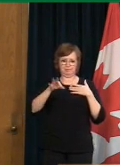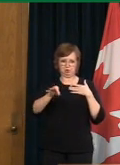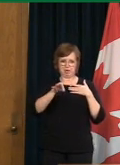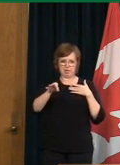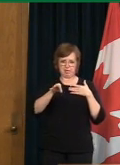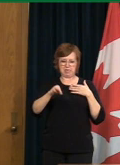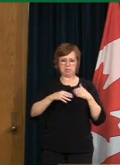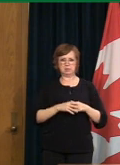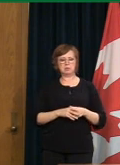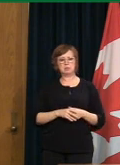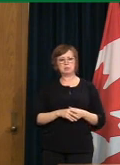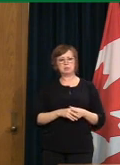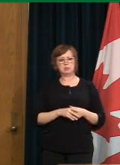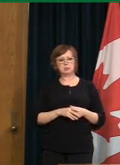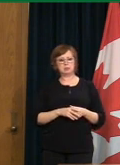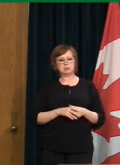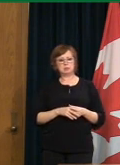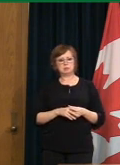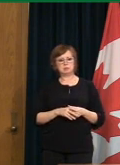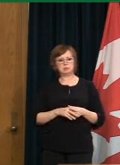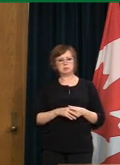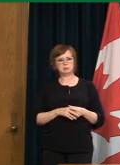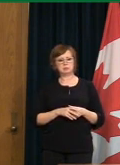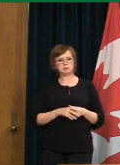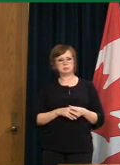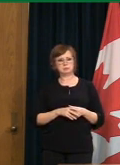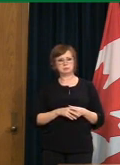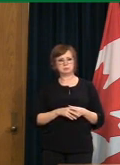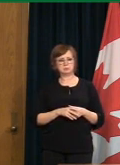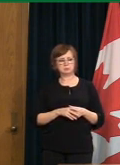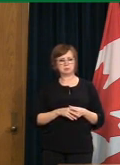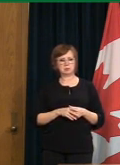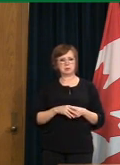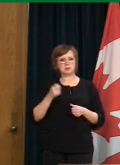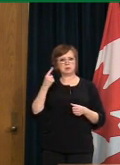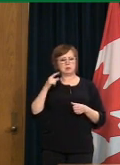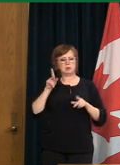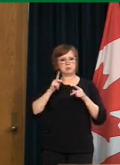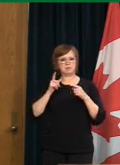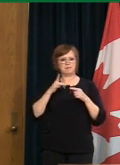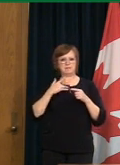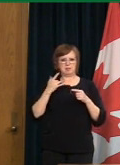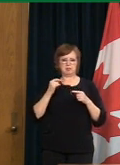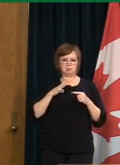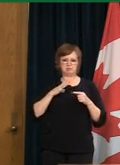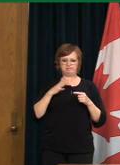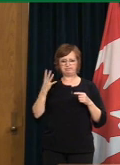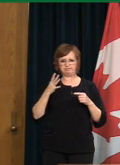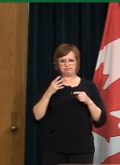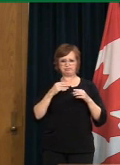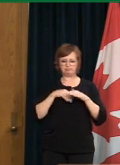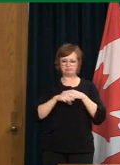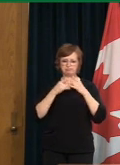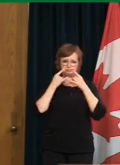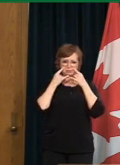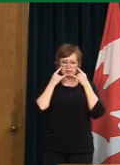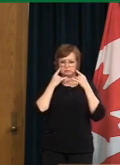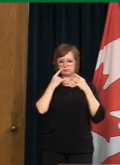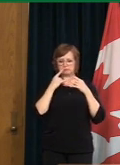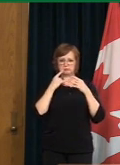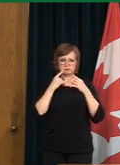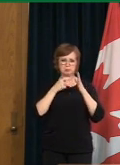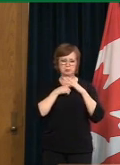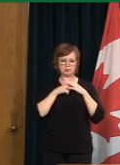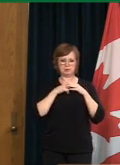individual interactions where sometimes there's a bit of a unhappiness about putting a mask on when you're going to an indoor public place, I think